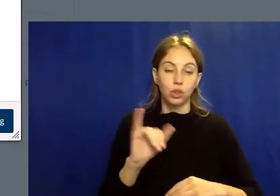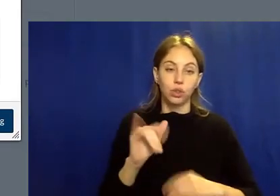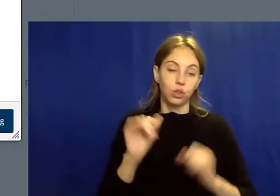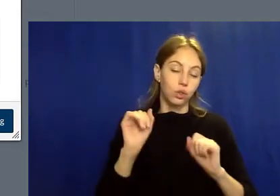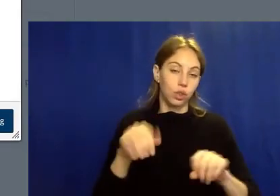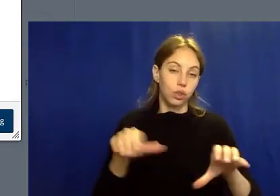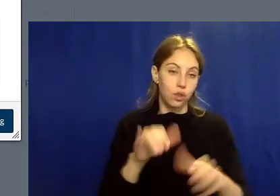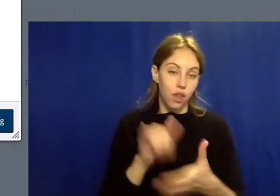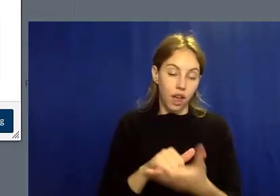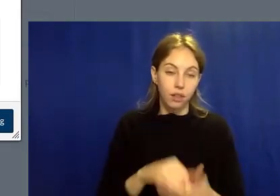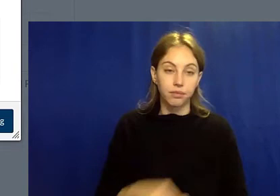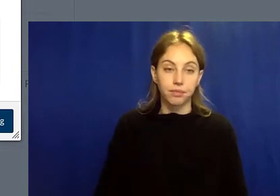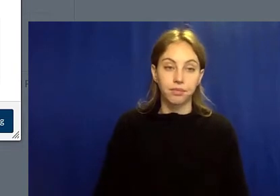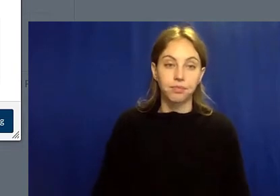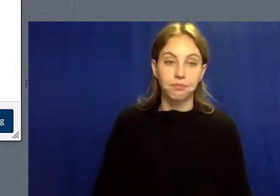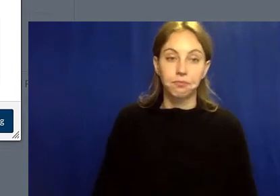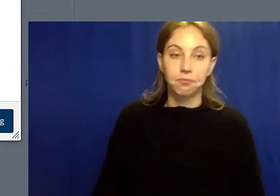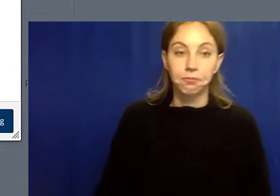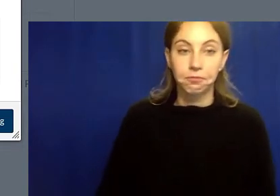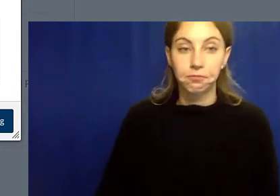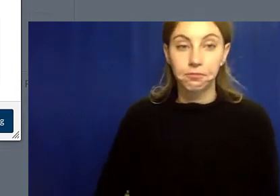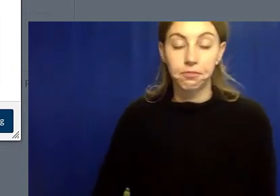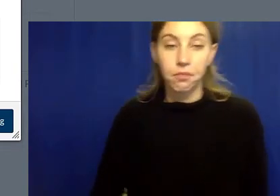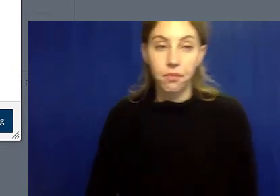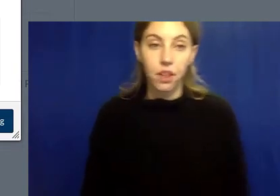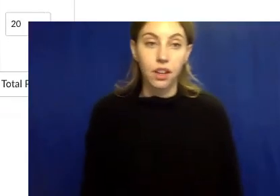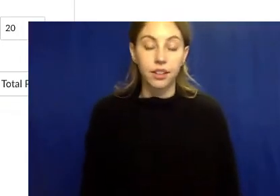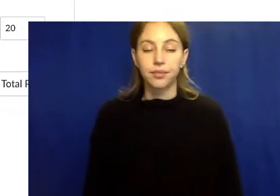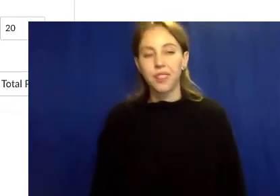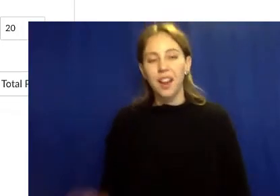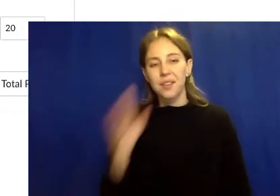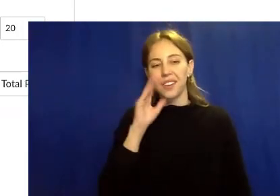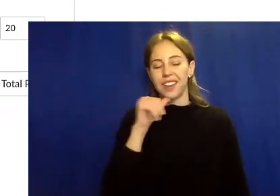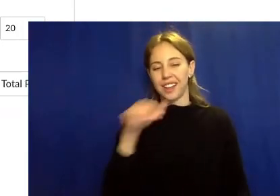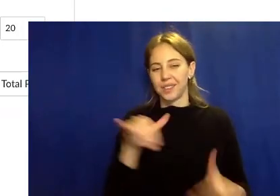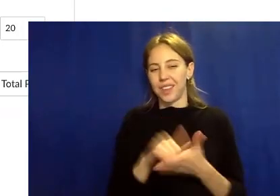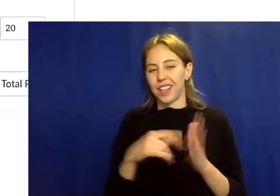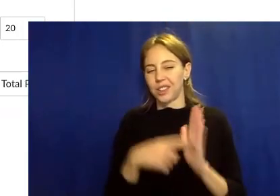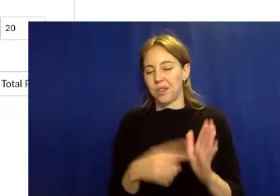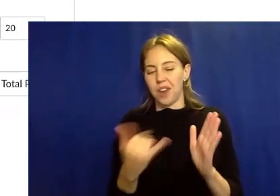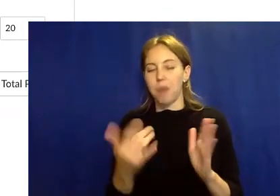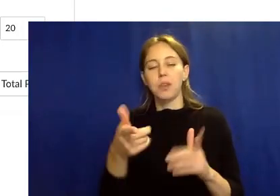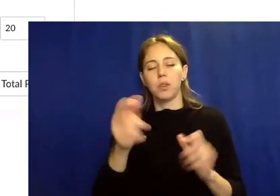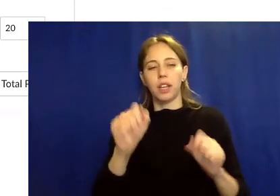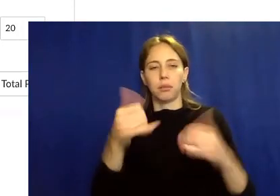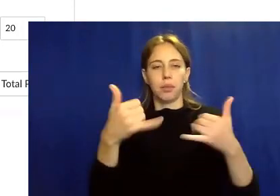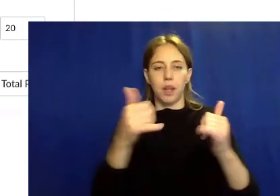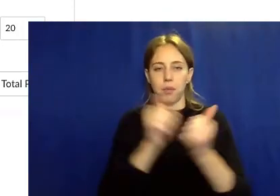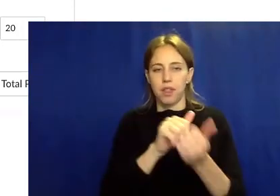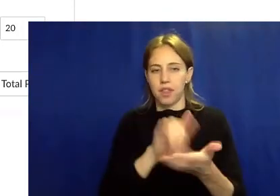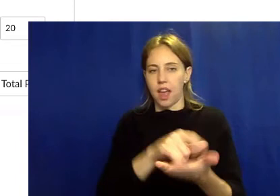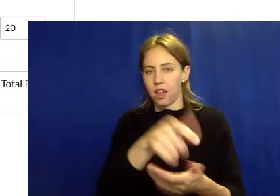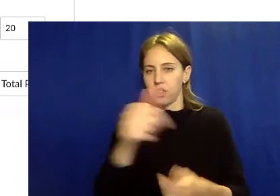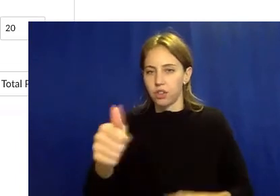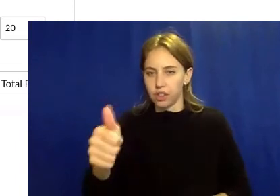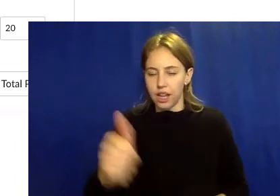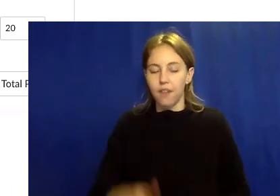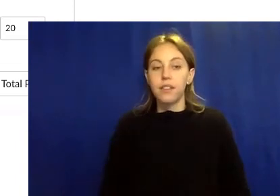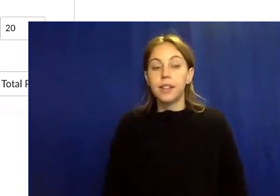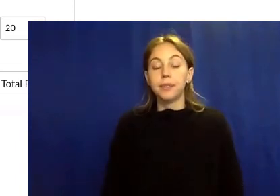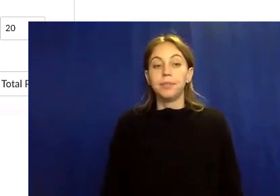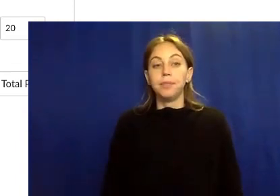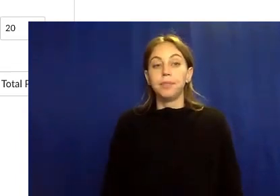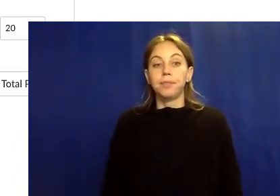that. I'm not going to do that right now, but you can play with this, and you've got the ratings. You could also